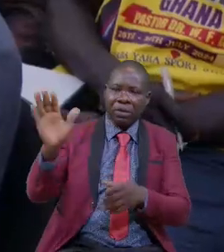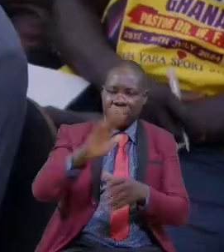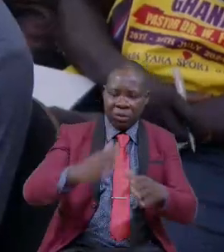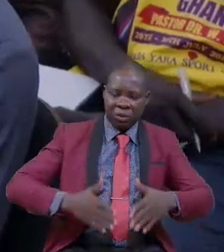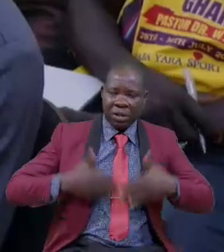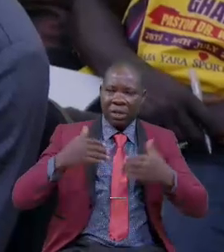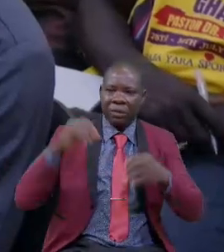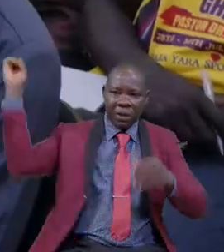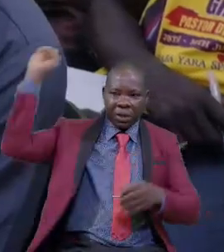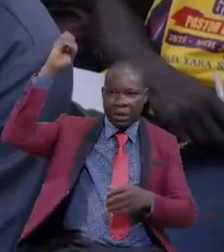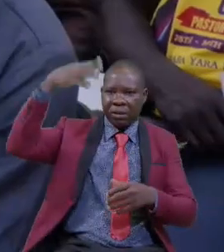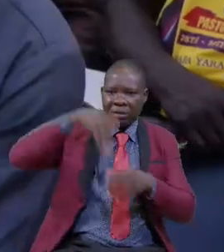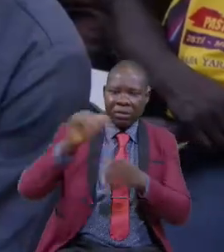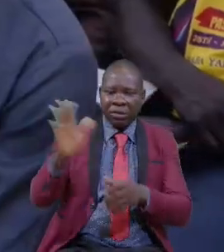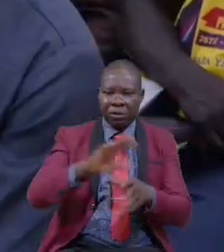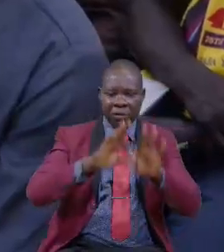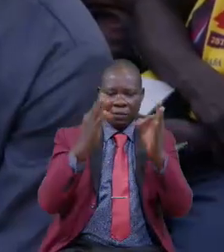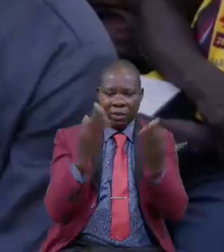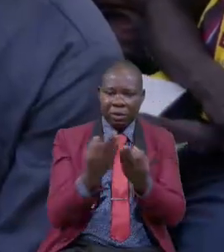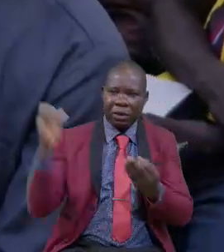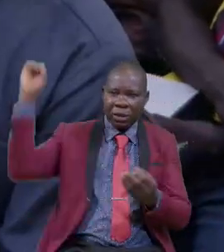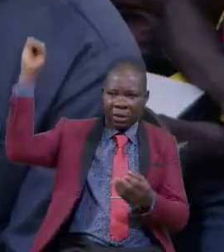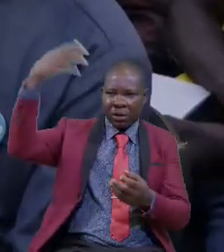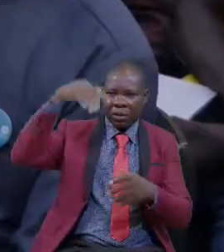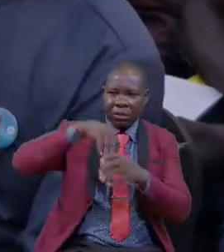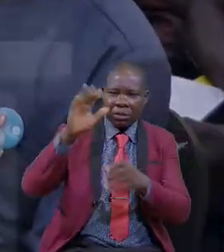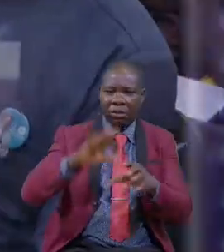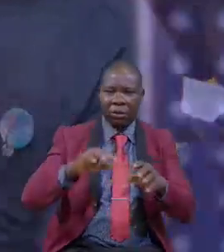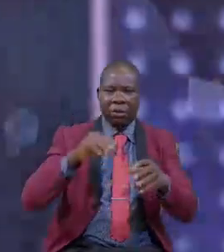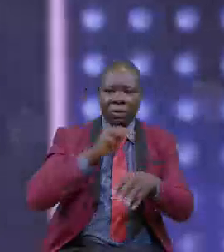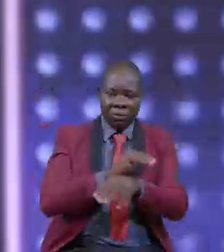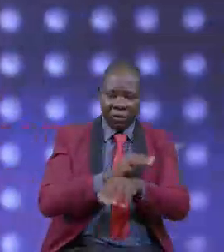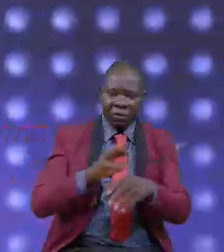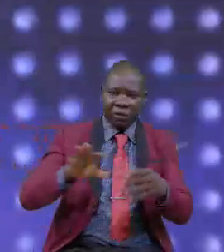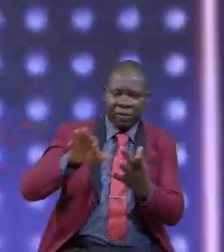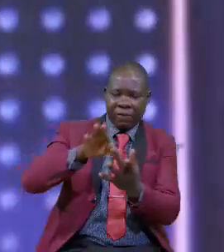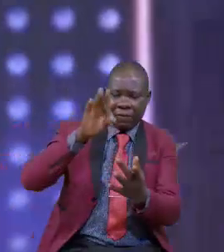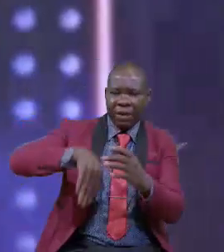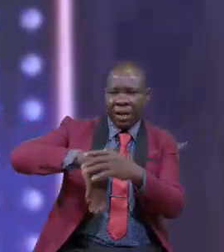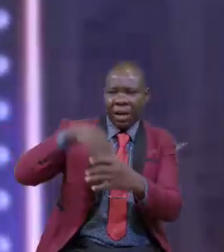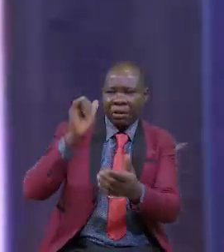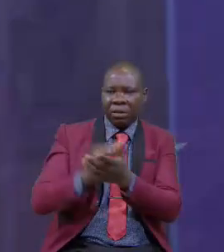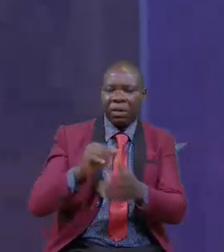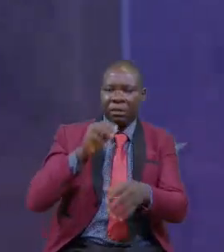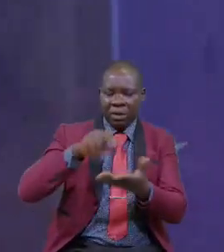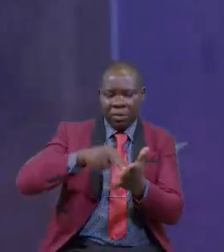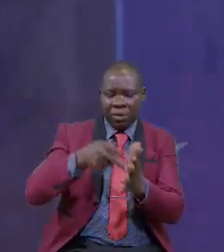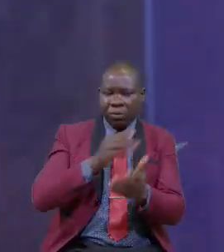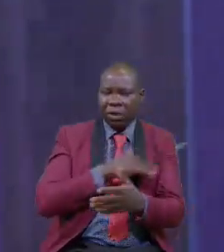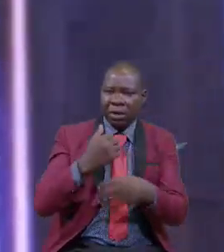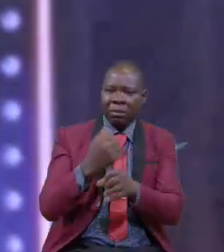grace in your ministry. Find out the purpose and make use of the grace purposefully.